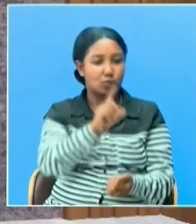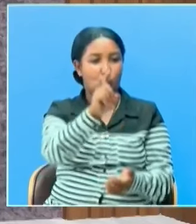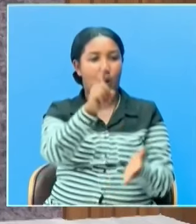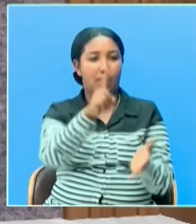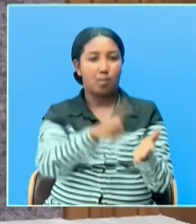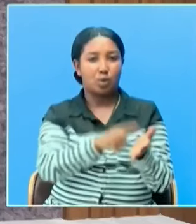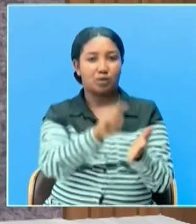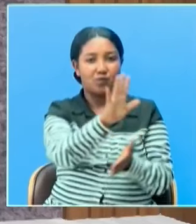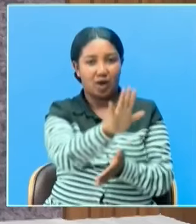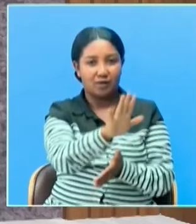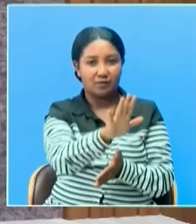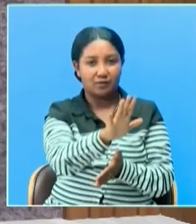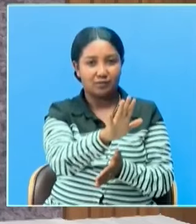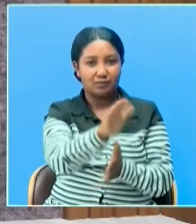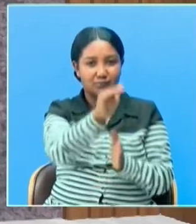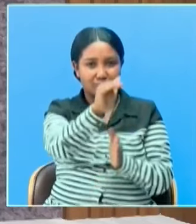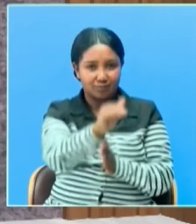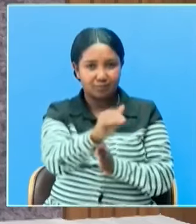the same.